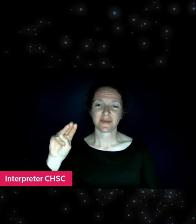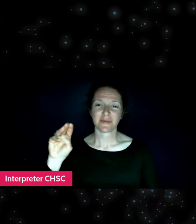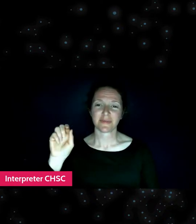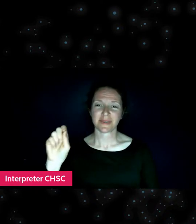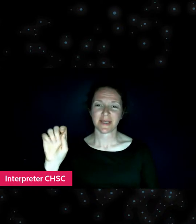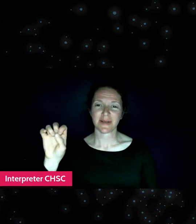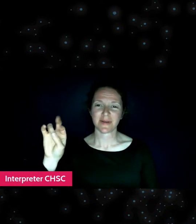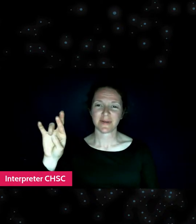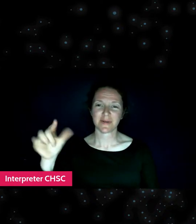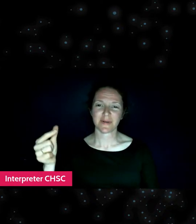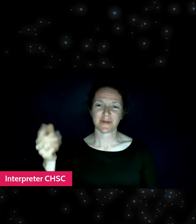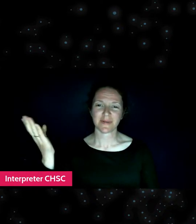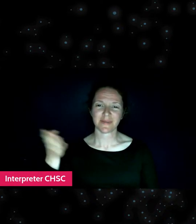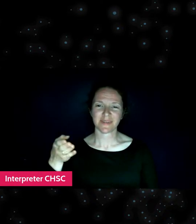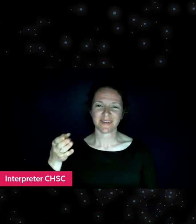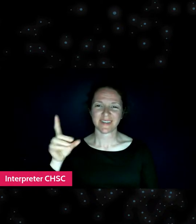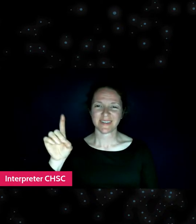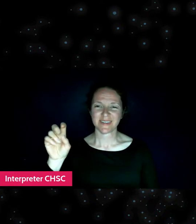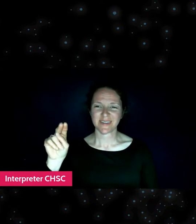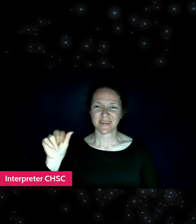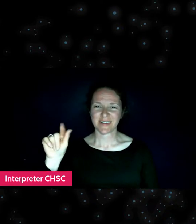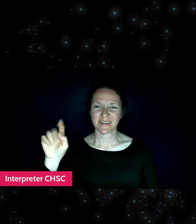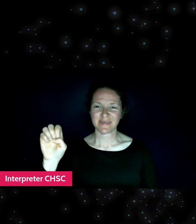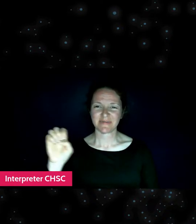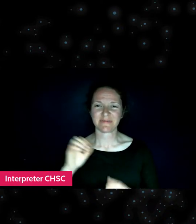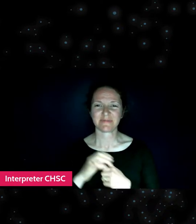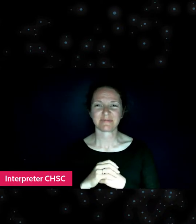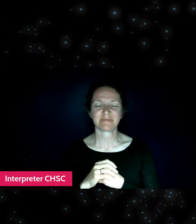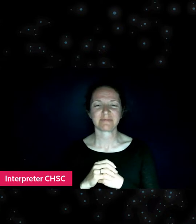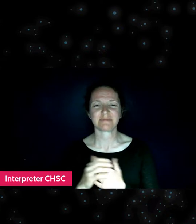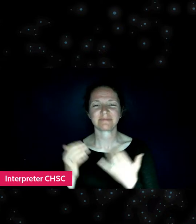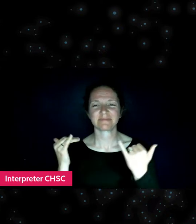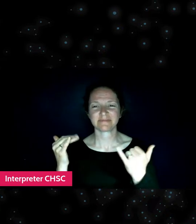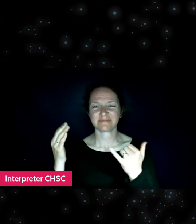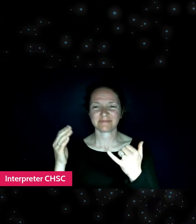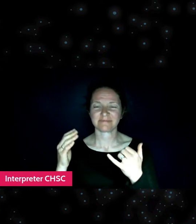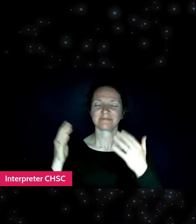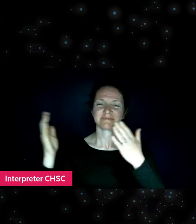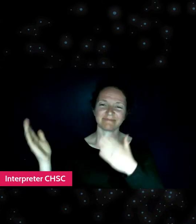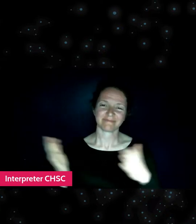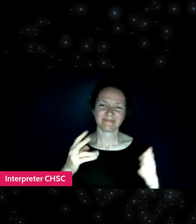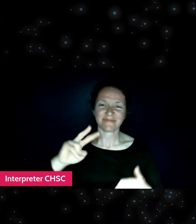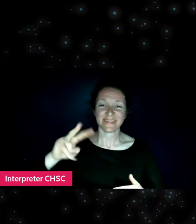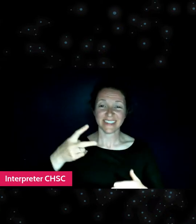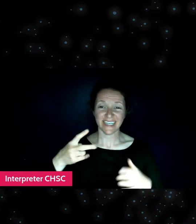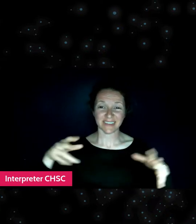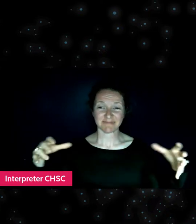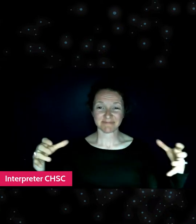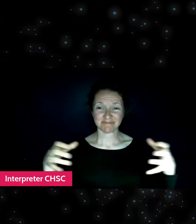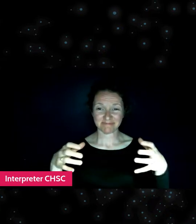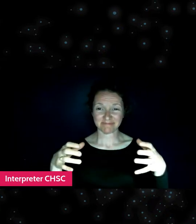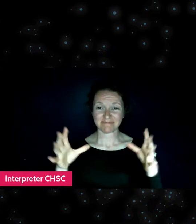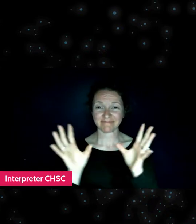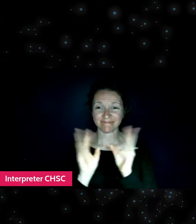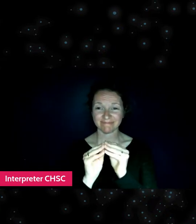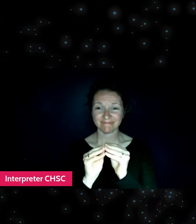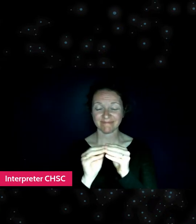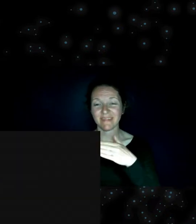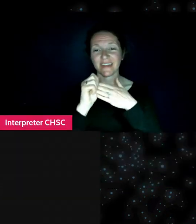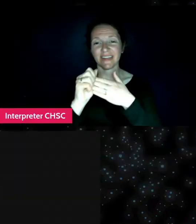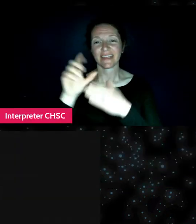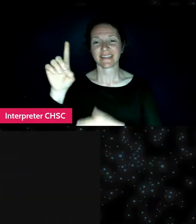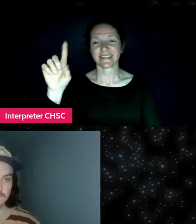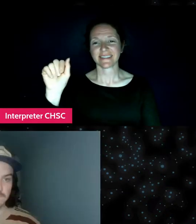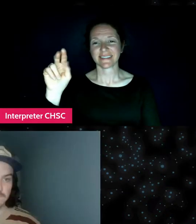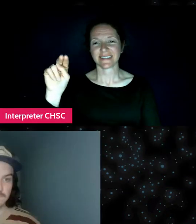clevelandfilm.org/donate. Now, we'll head into tonight's second segment, which is going to be led by Dan Brown, co-founder